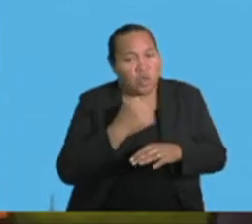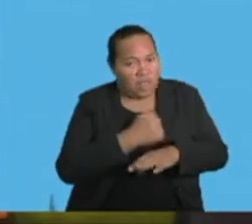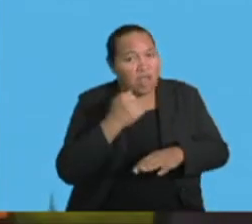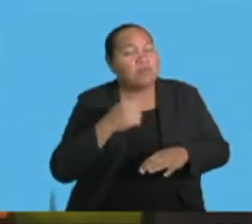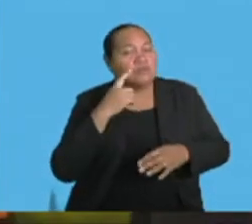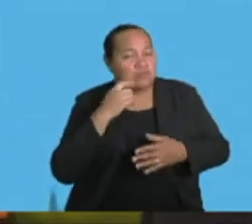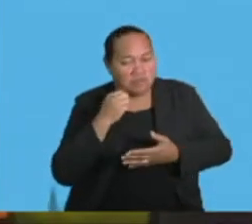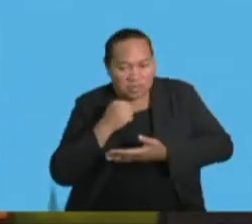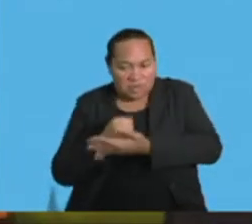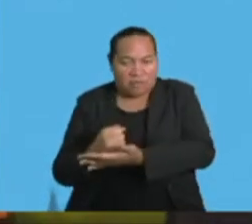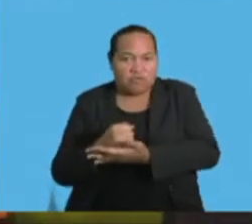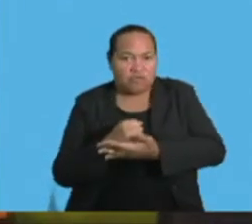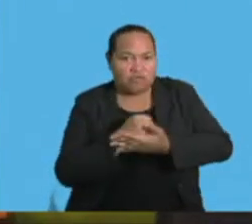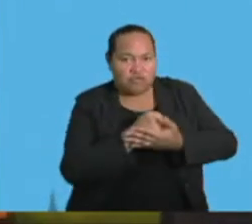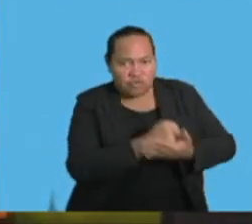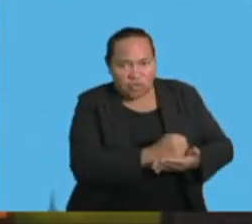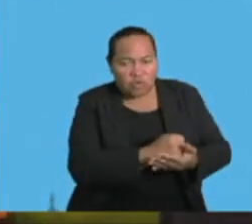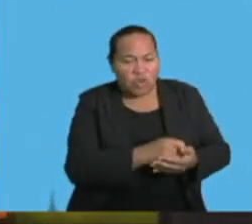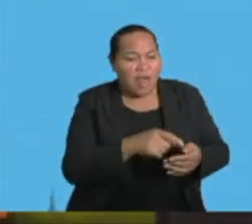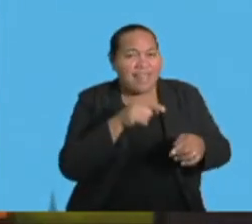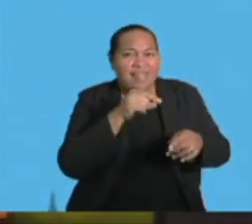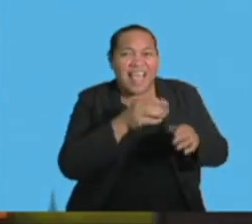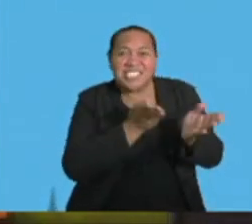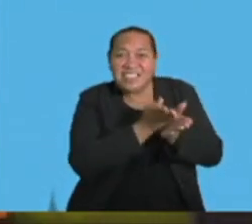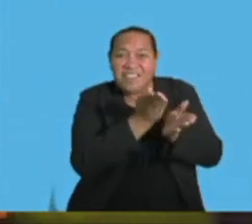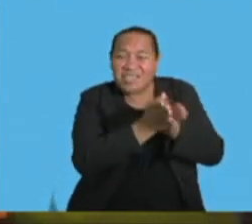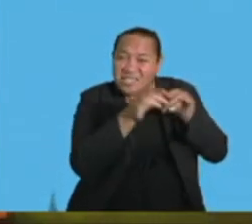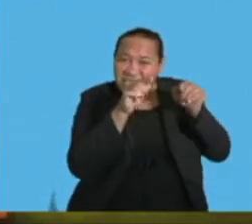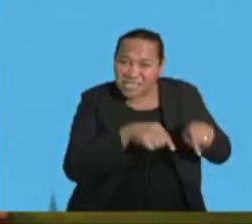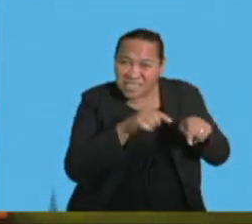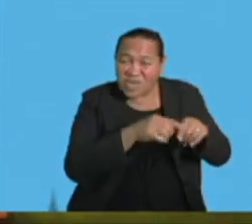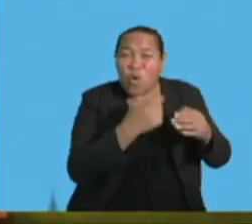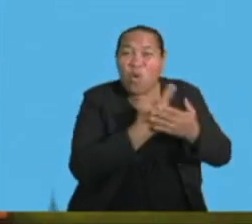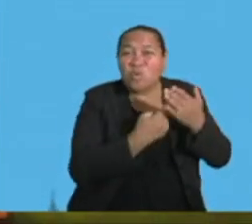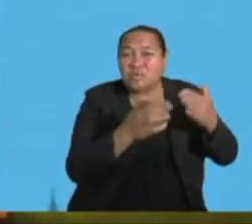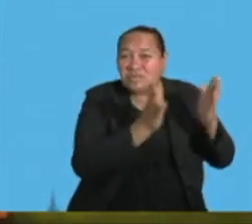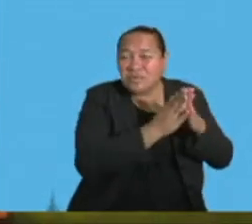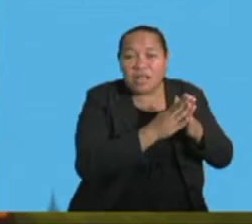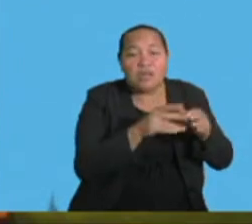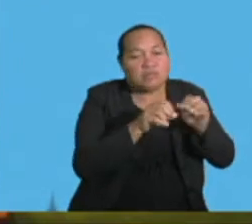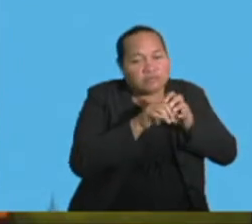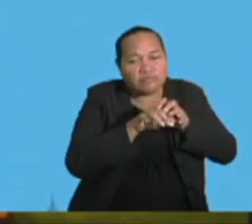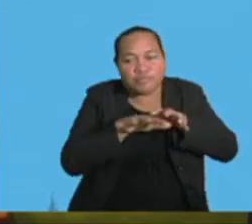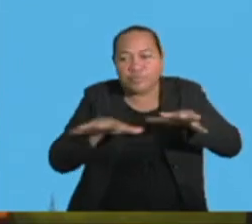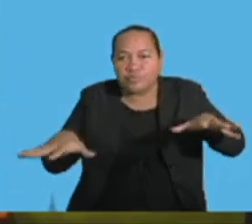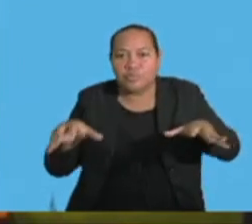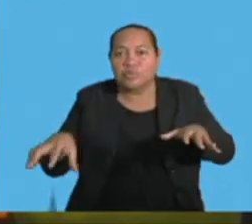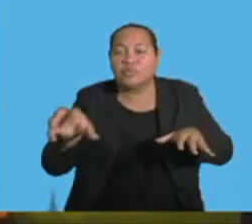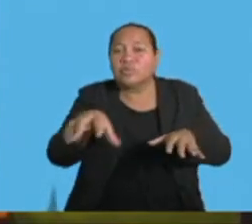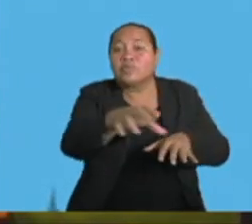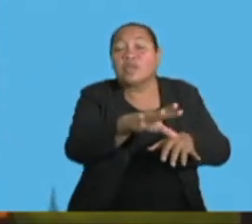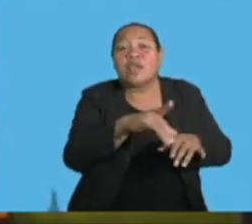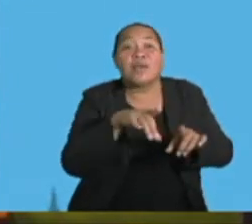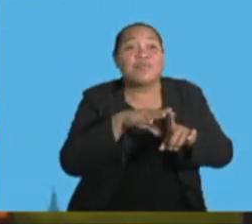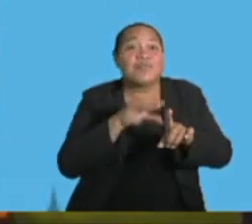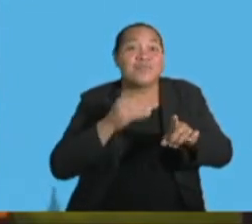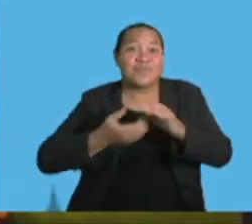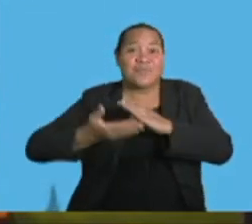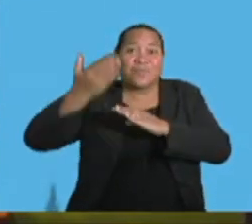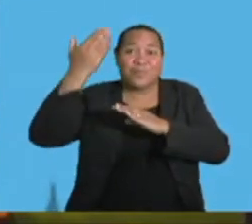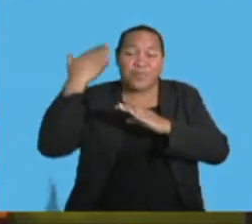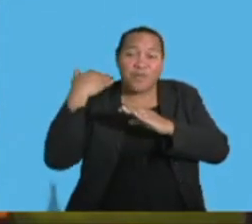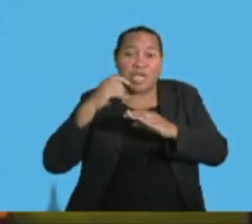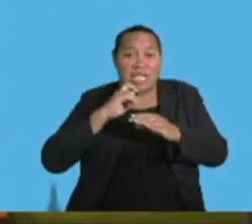calling decentralizing services. So before in Fiji, if you had to register your child, you could only go to